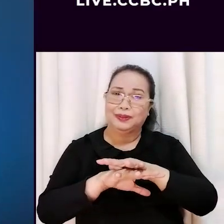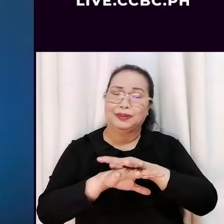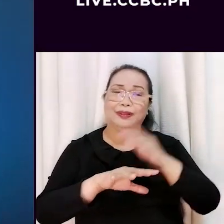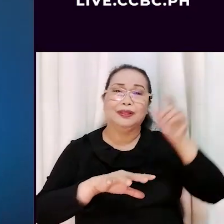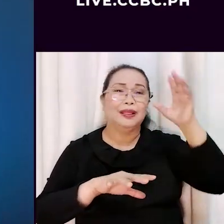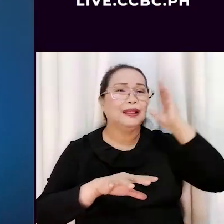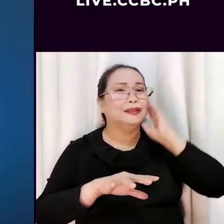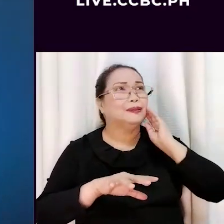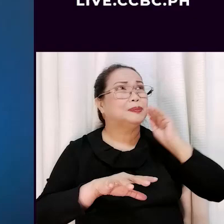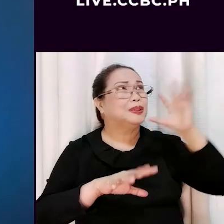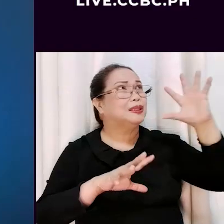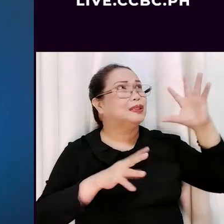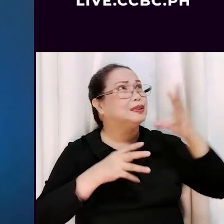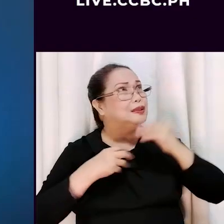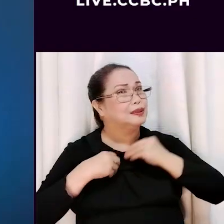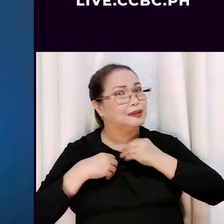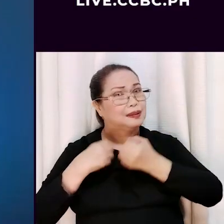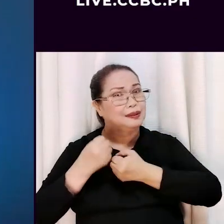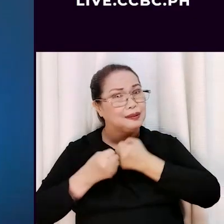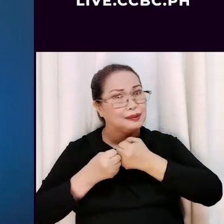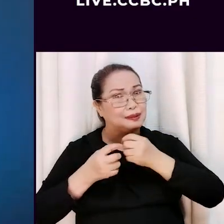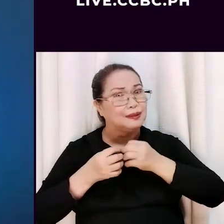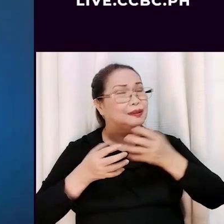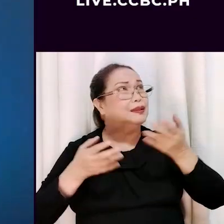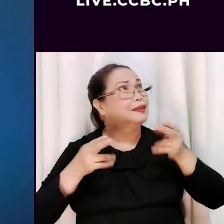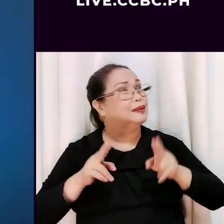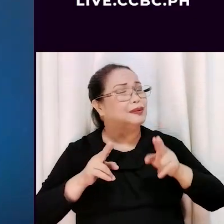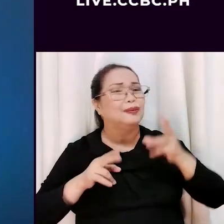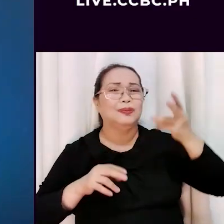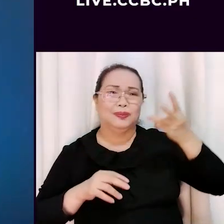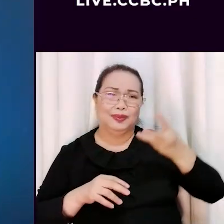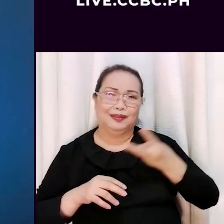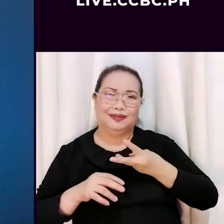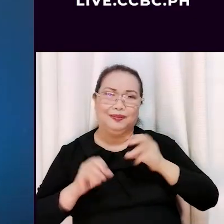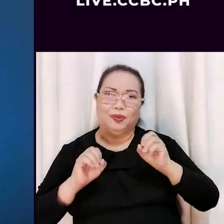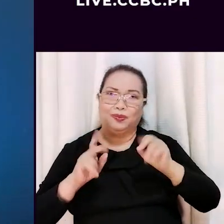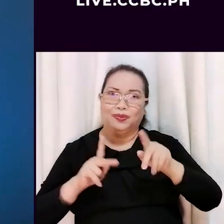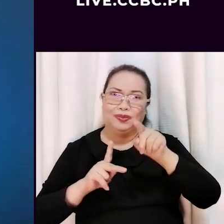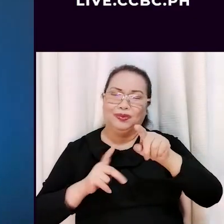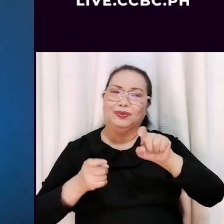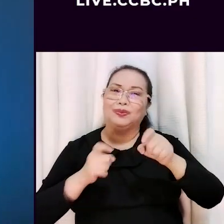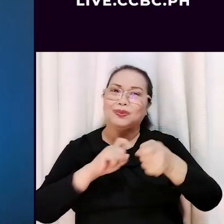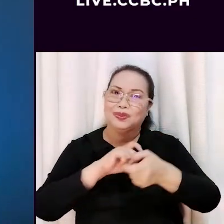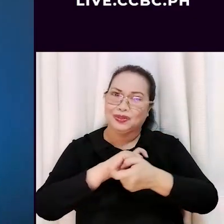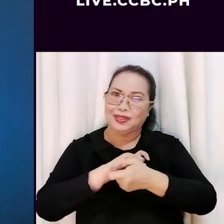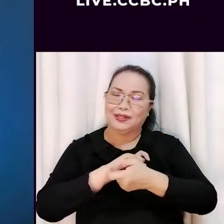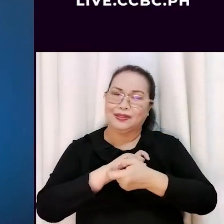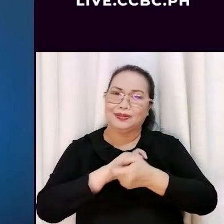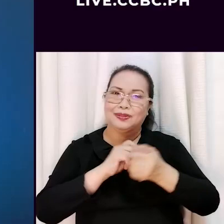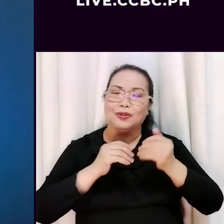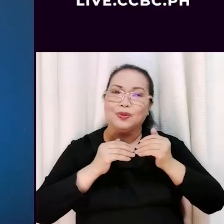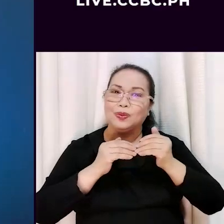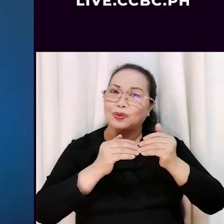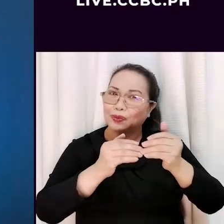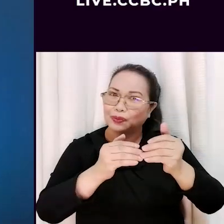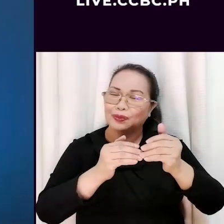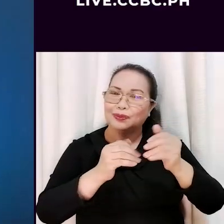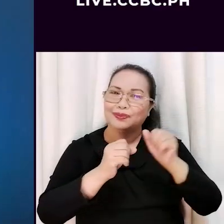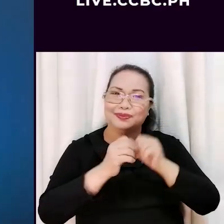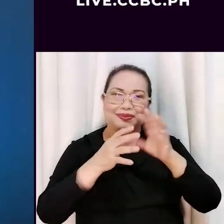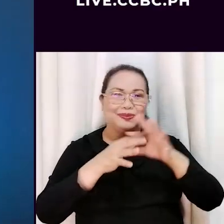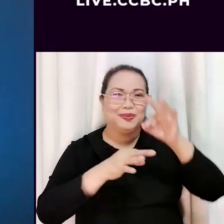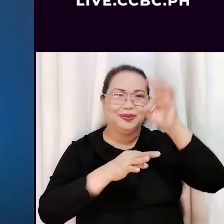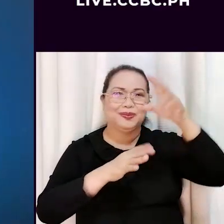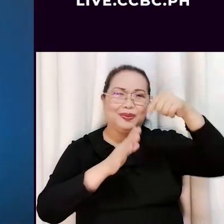So, when afflictions come, welcome them as the opportunities for you to actually move forward